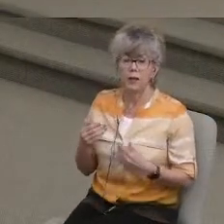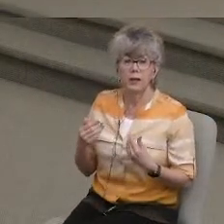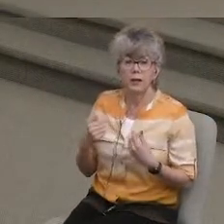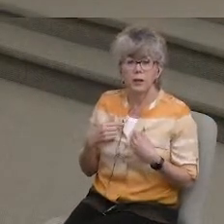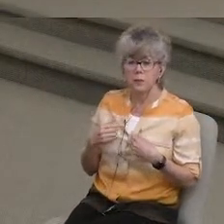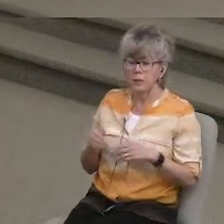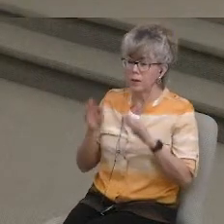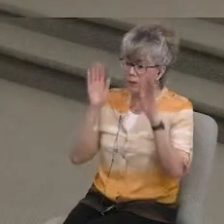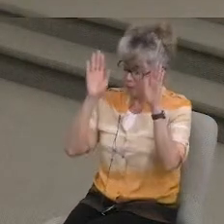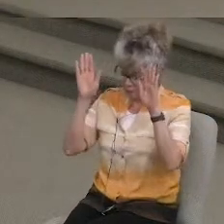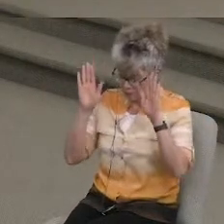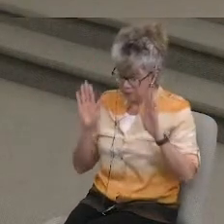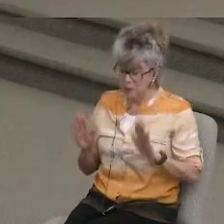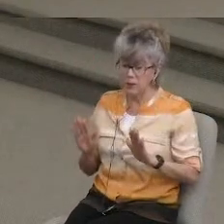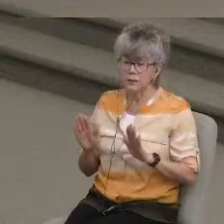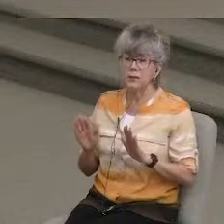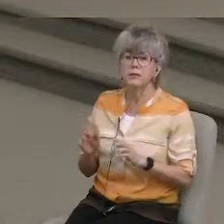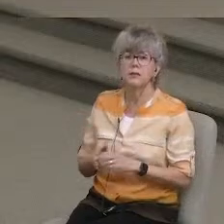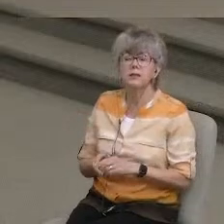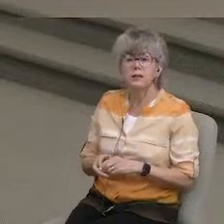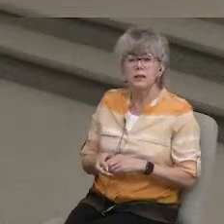am amazed of